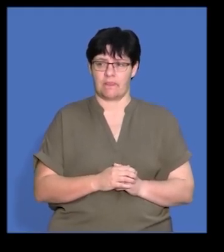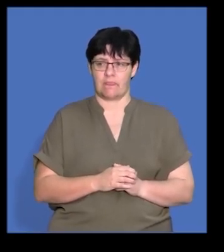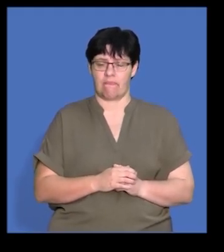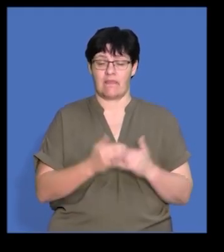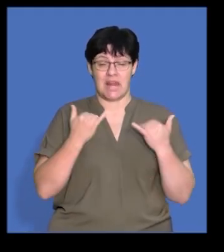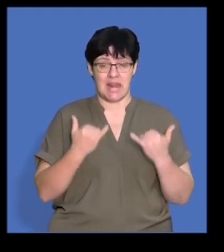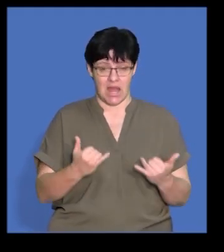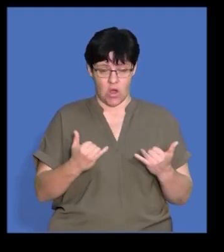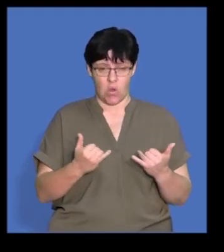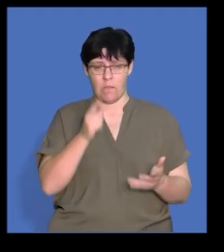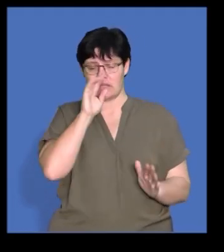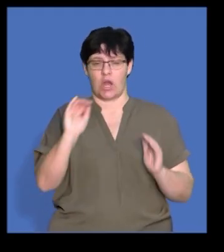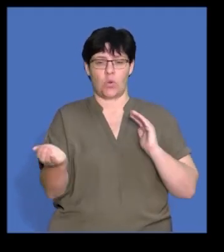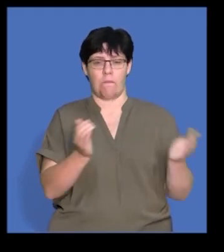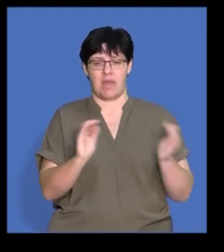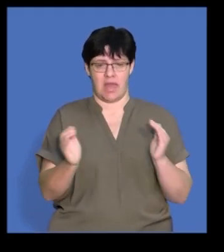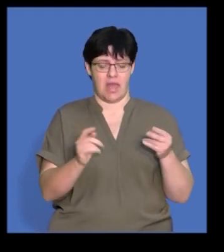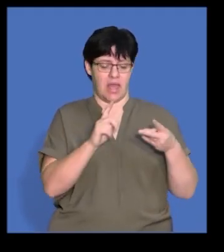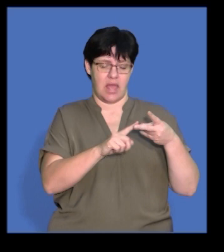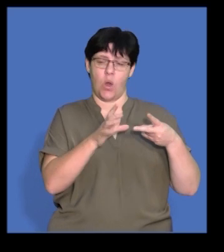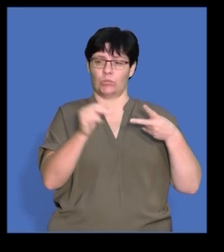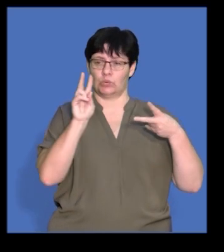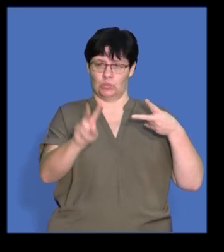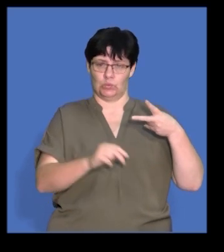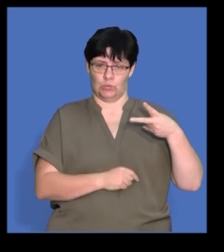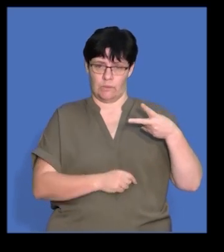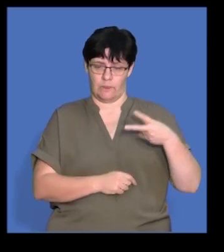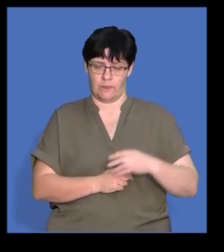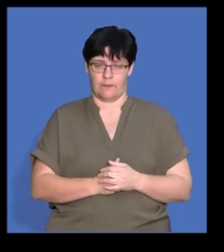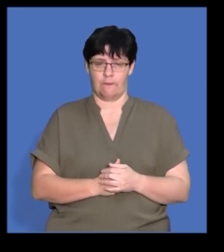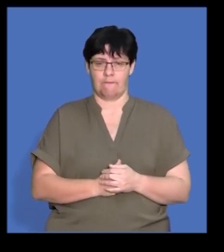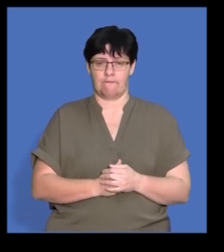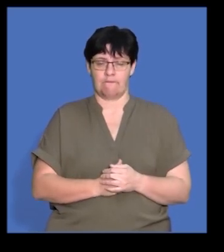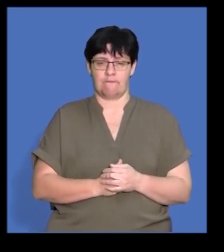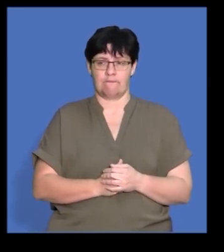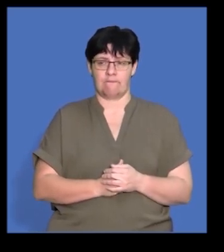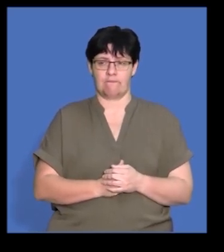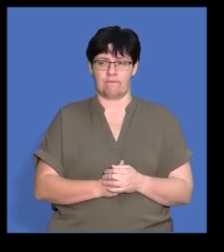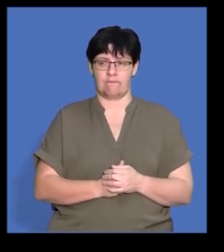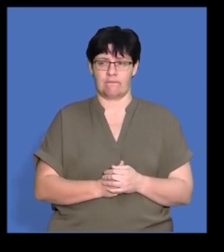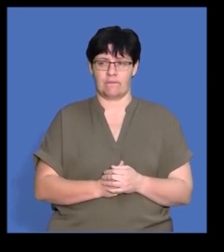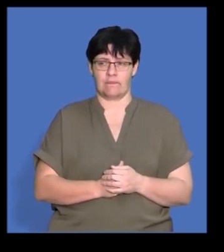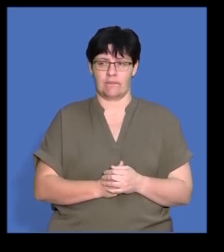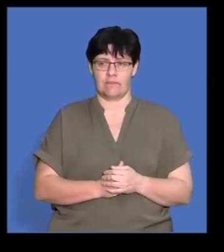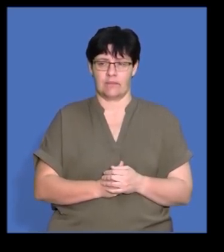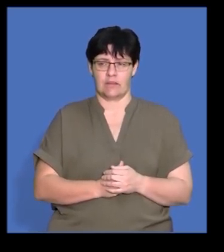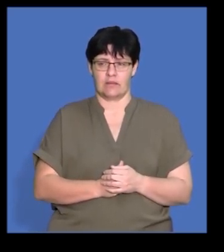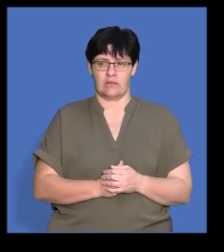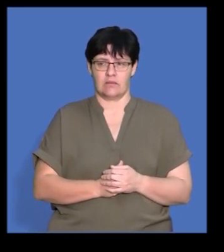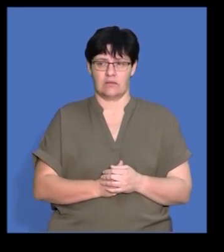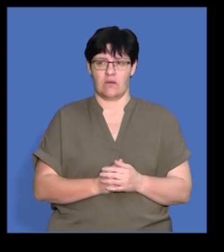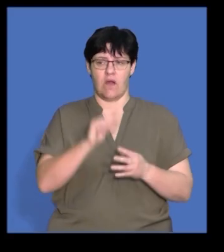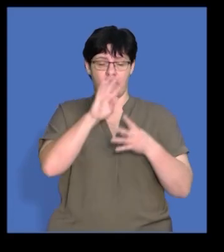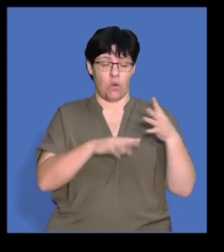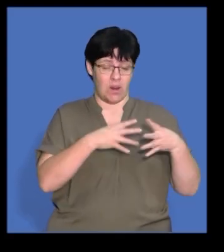And now I need to compare that with option 2. So let's go through to a new page. The